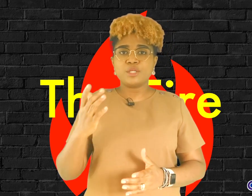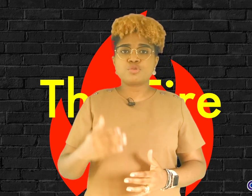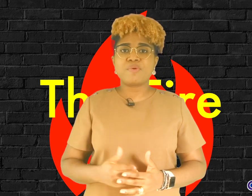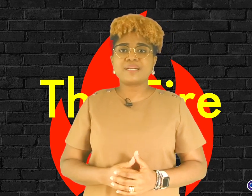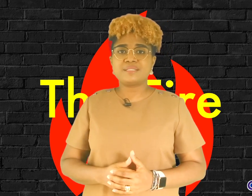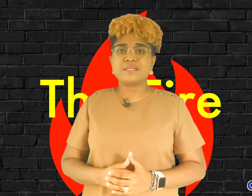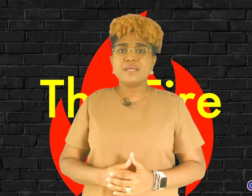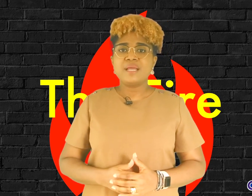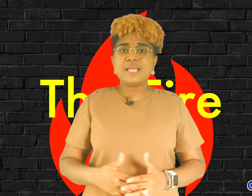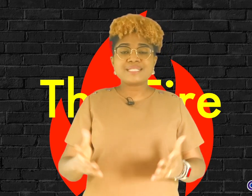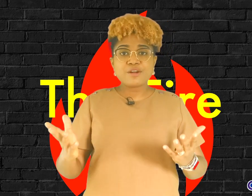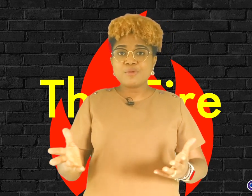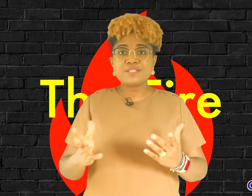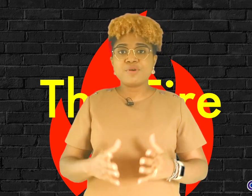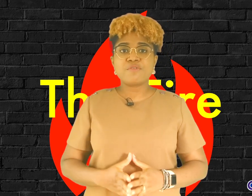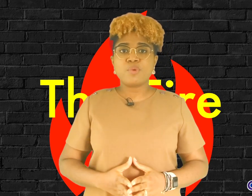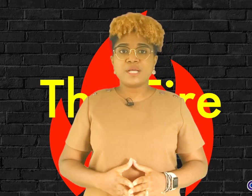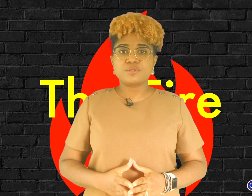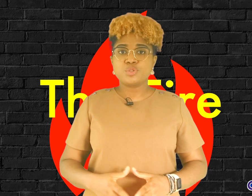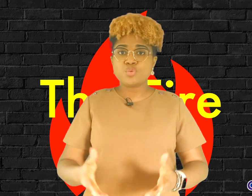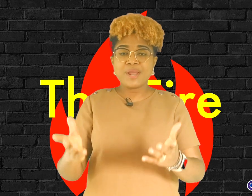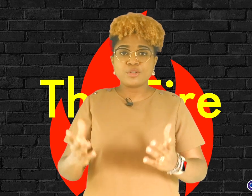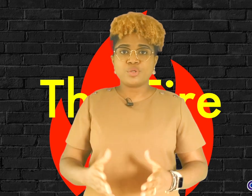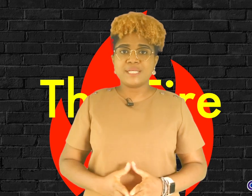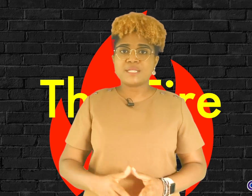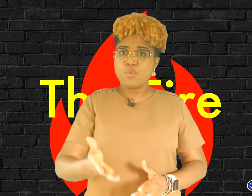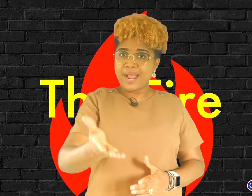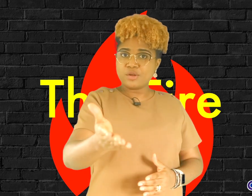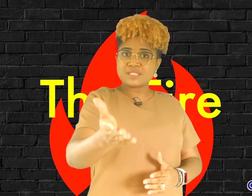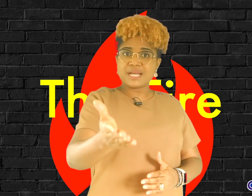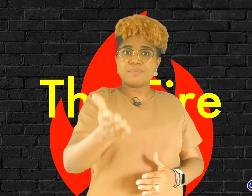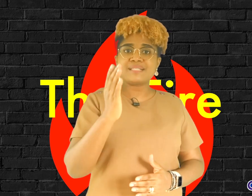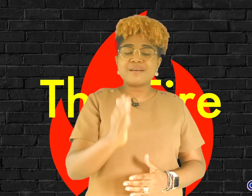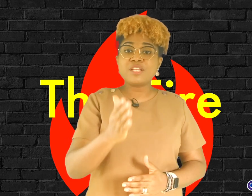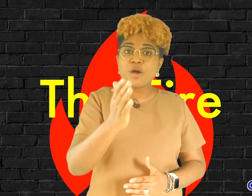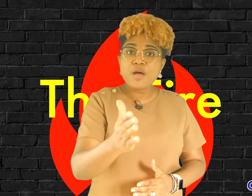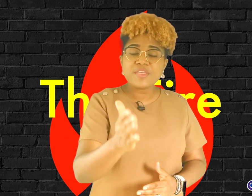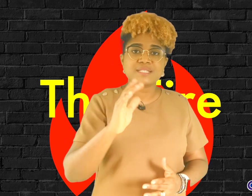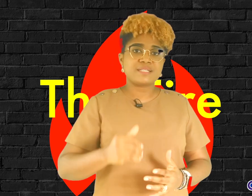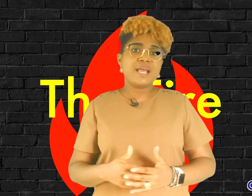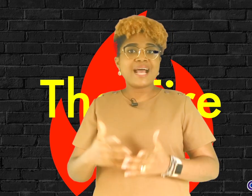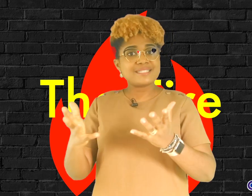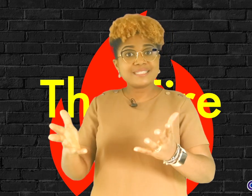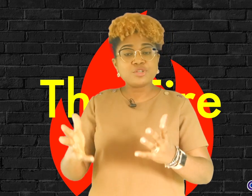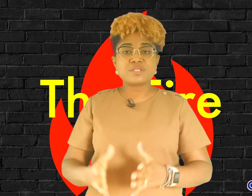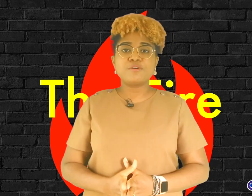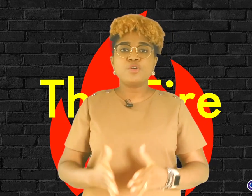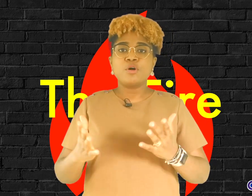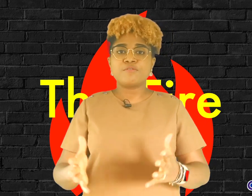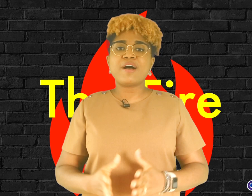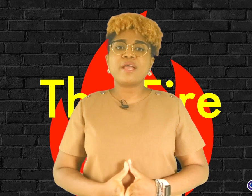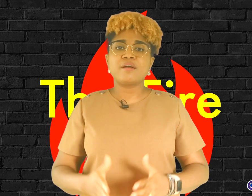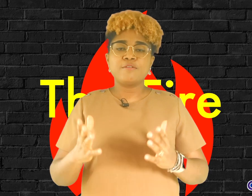them into practice. Instead of waiting for everyone else to wait on your needs, why not start by serving others and set